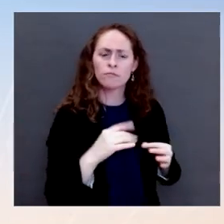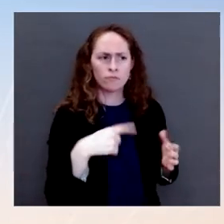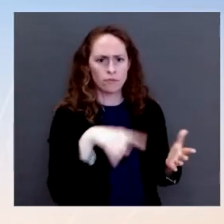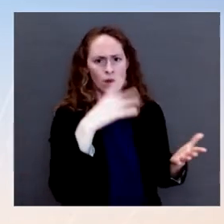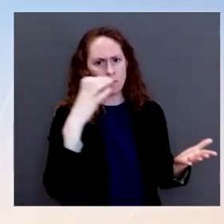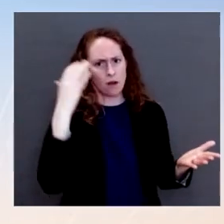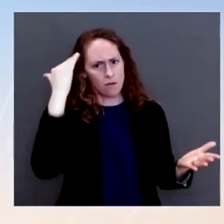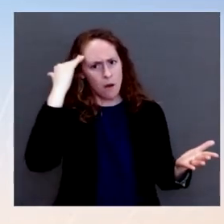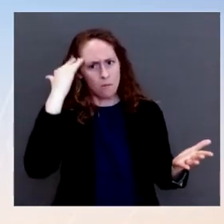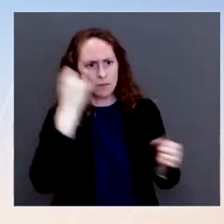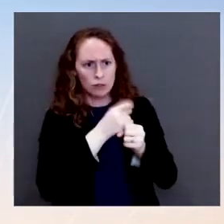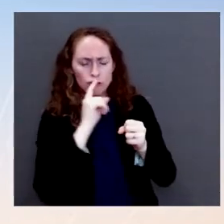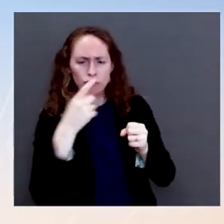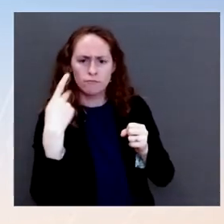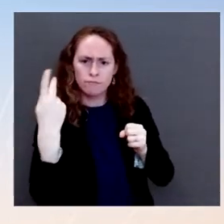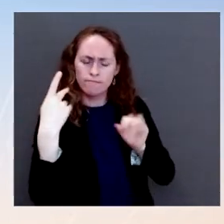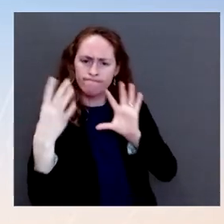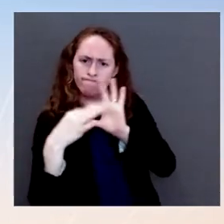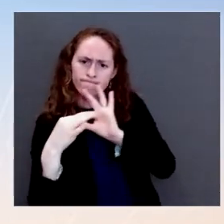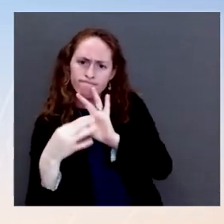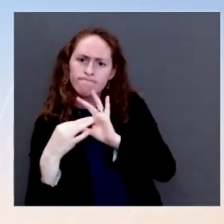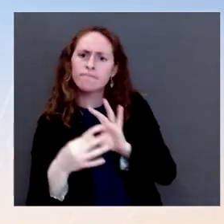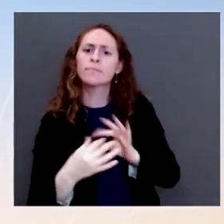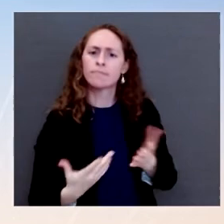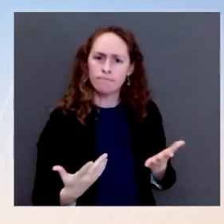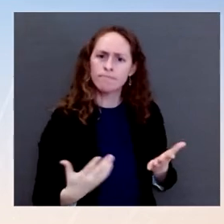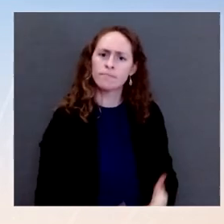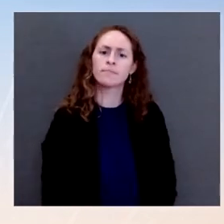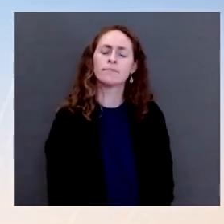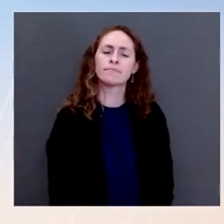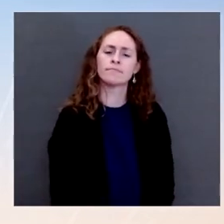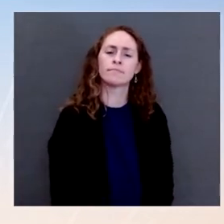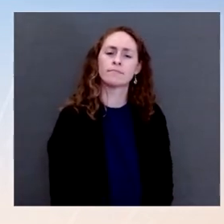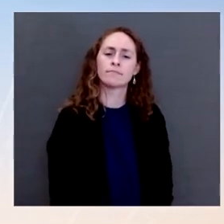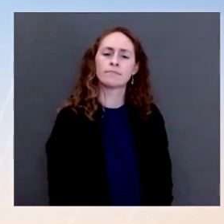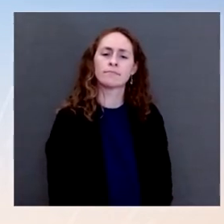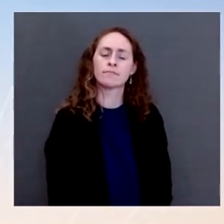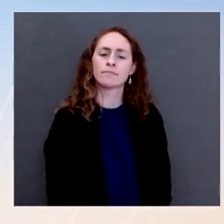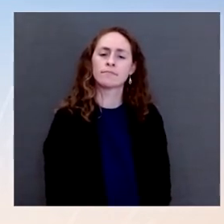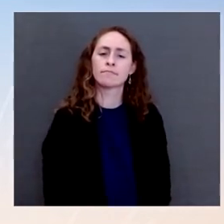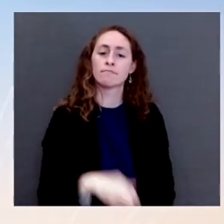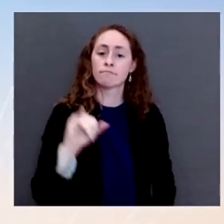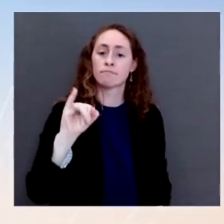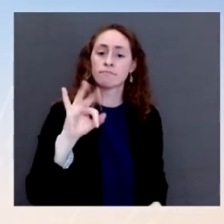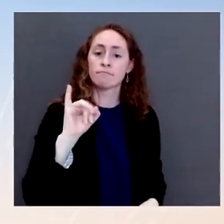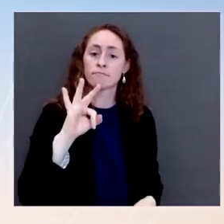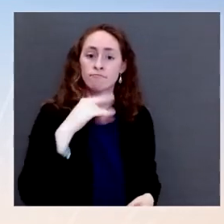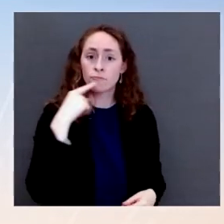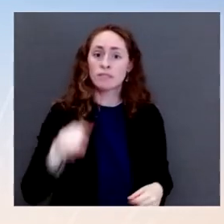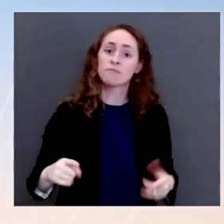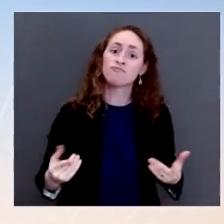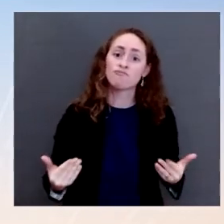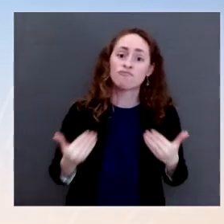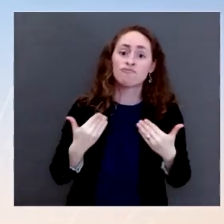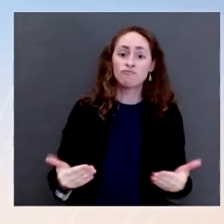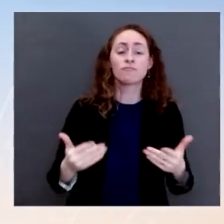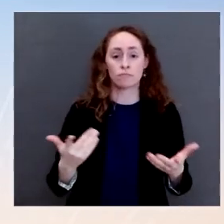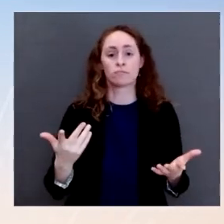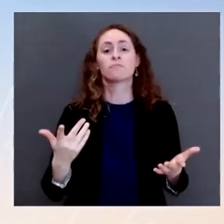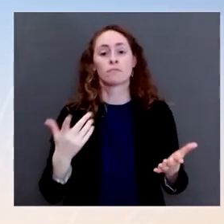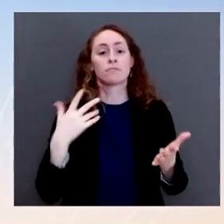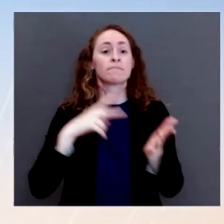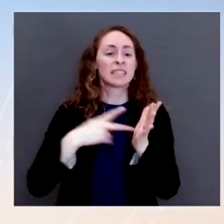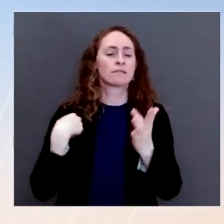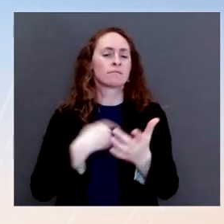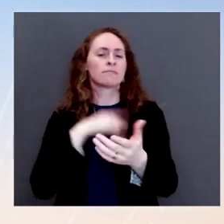would be a natural consequence if they were to move forward as well. And then on China, did the White House consider going a step further